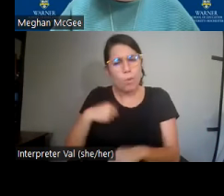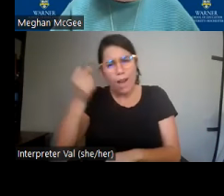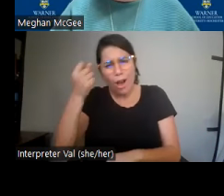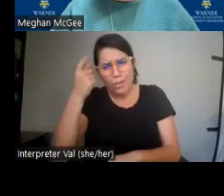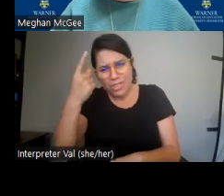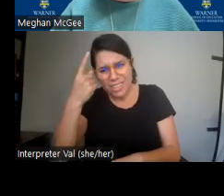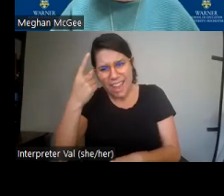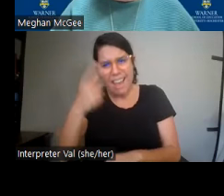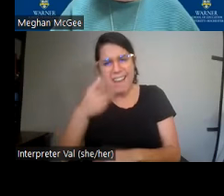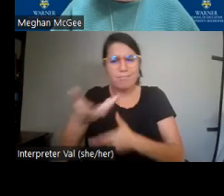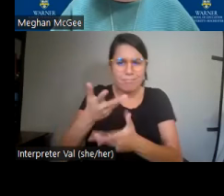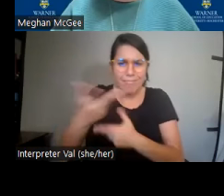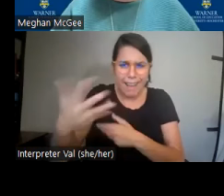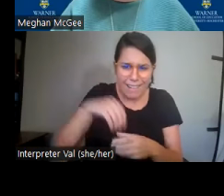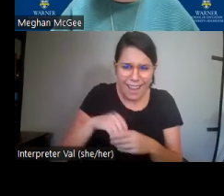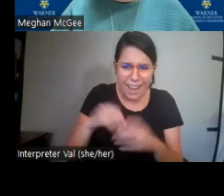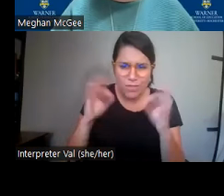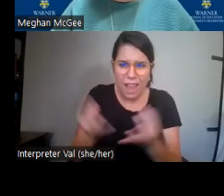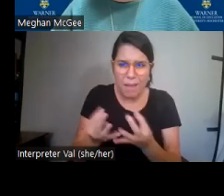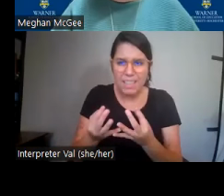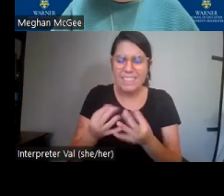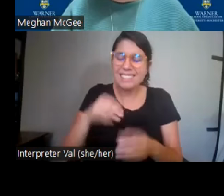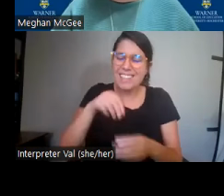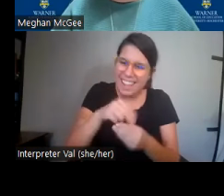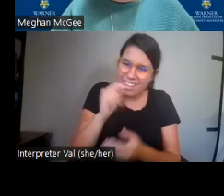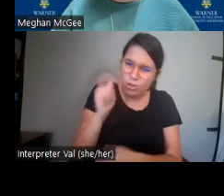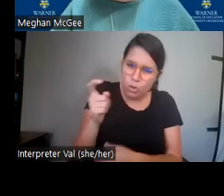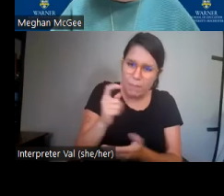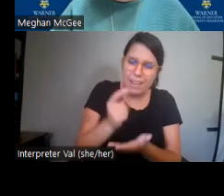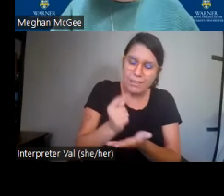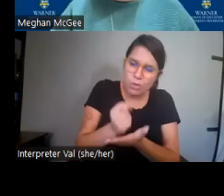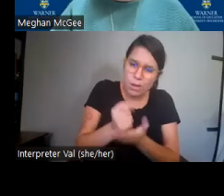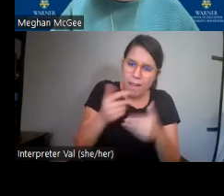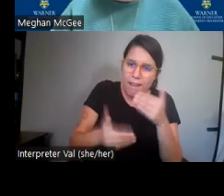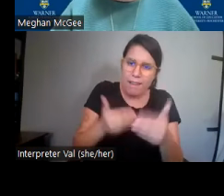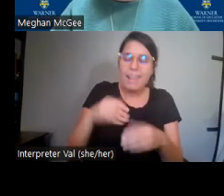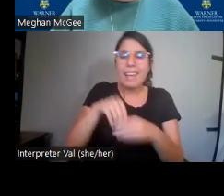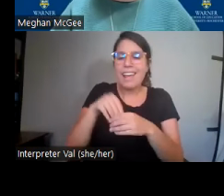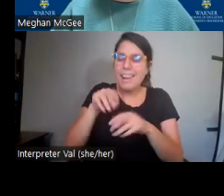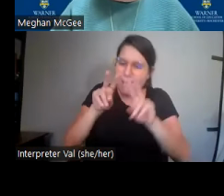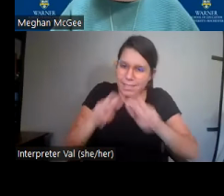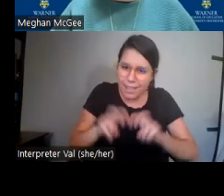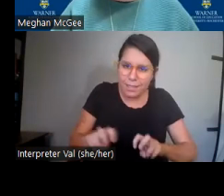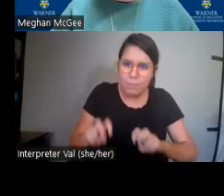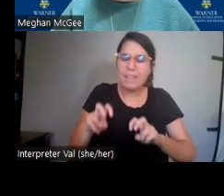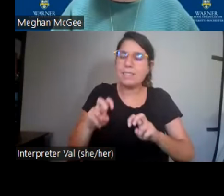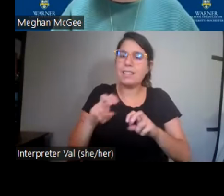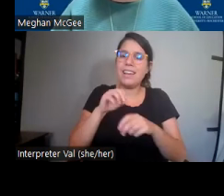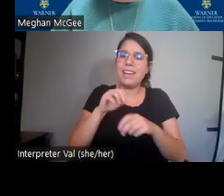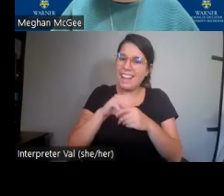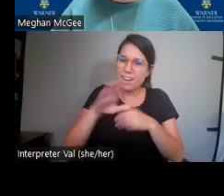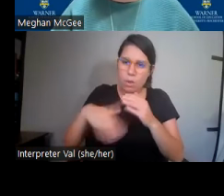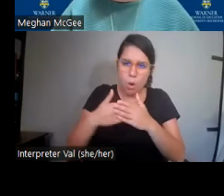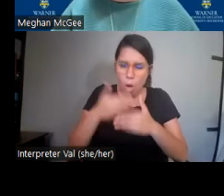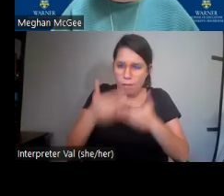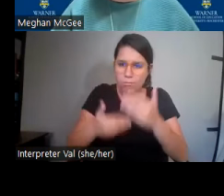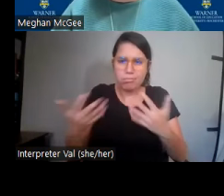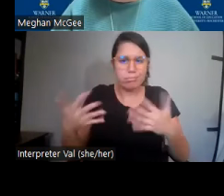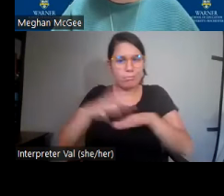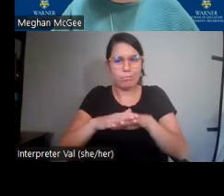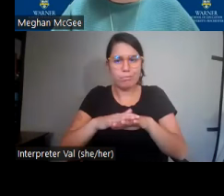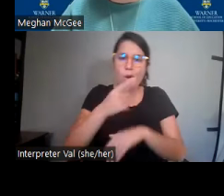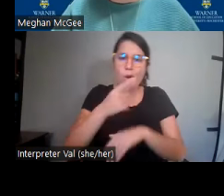and engage families in treatment and assessment of this intersection of autism,